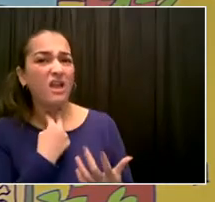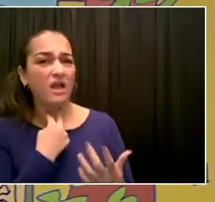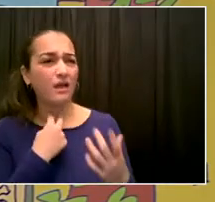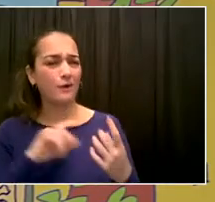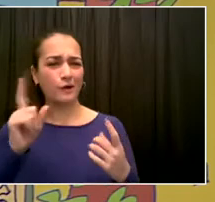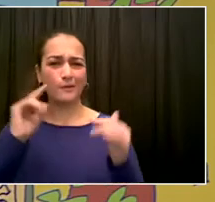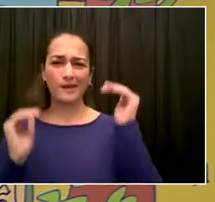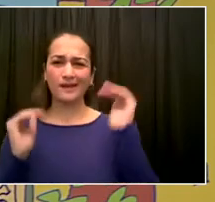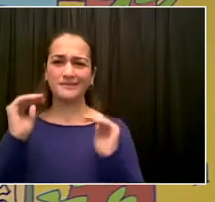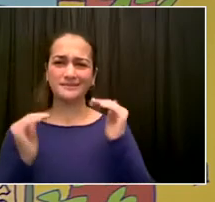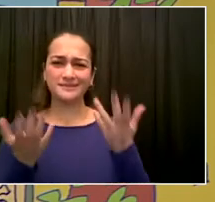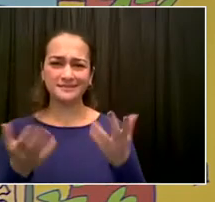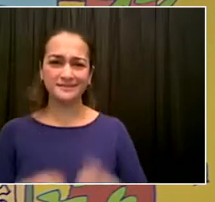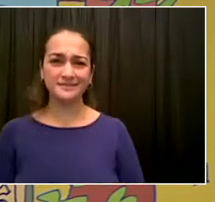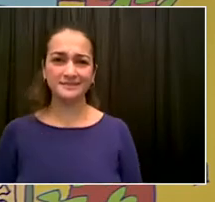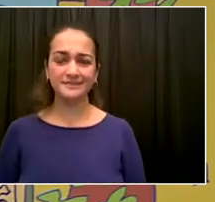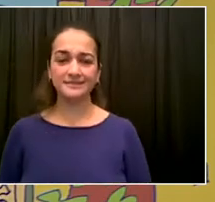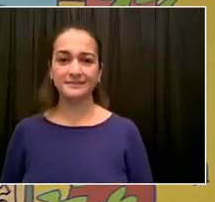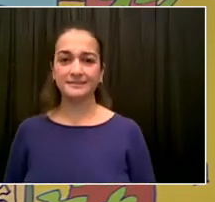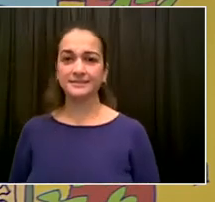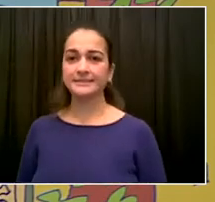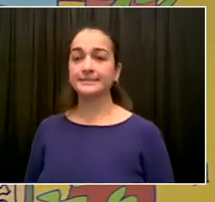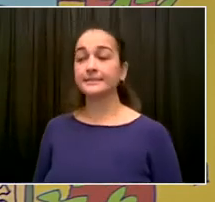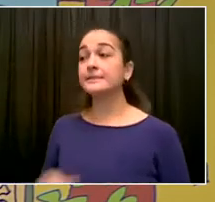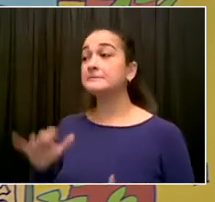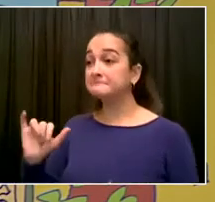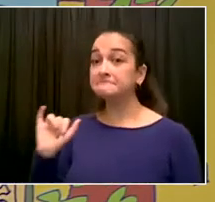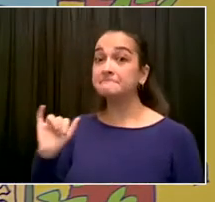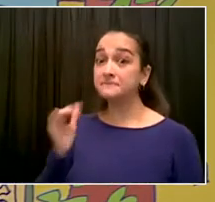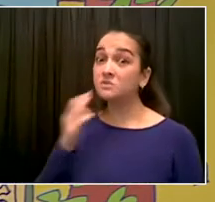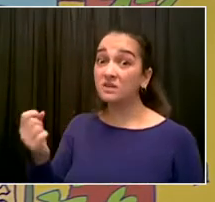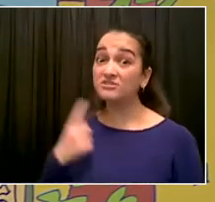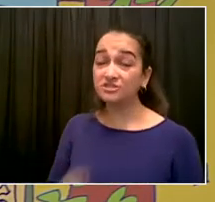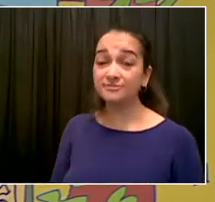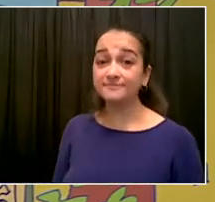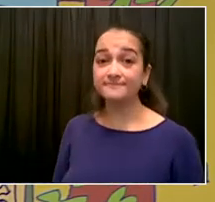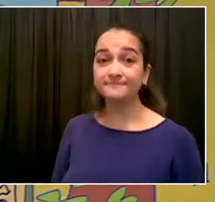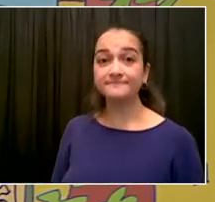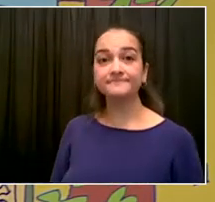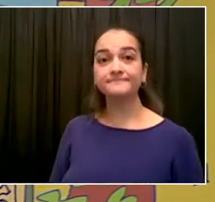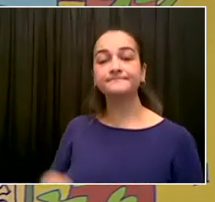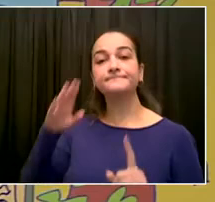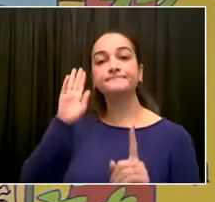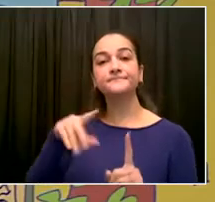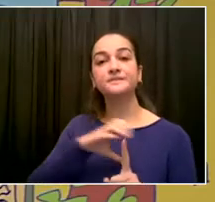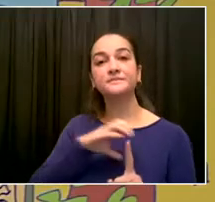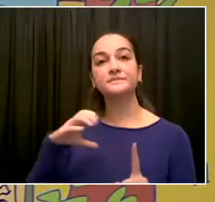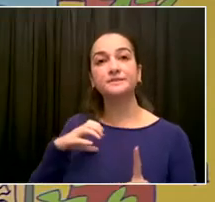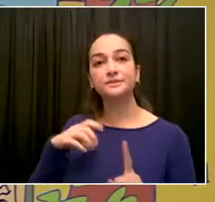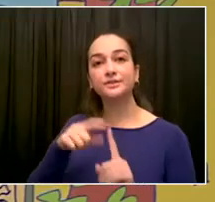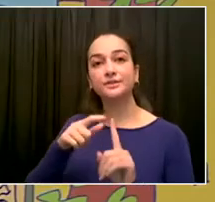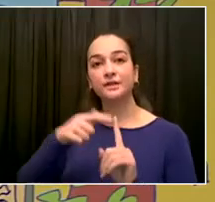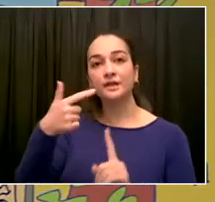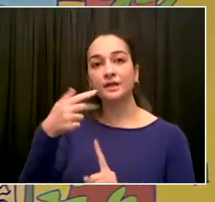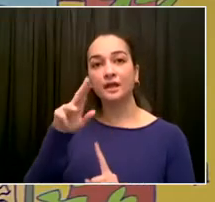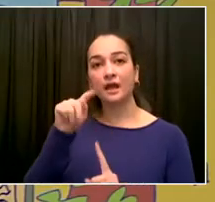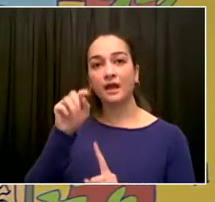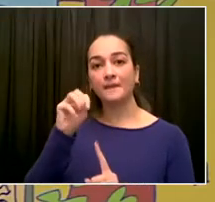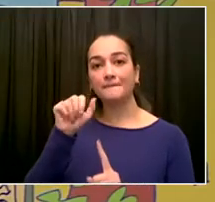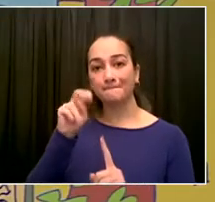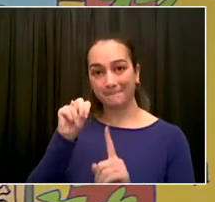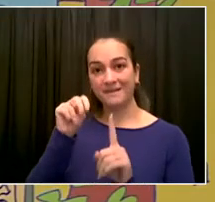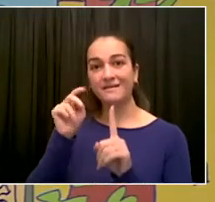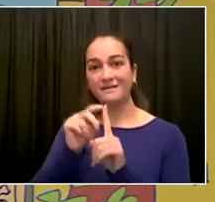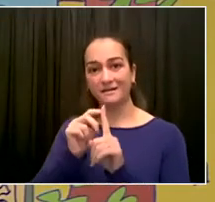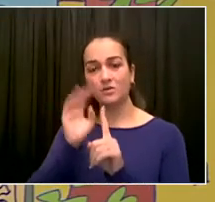this issue, and he is going to go and have deeper engagement with the community, because I do not think it's mutually exclusive to